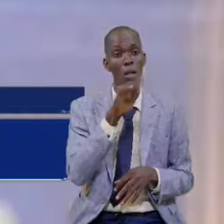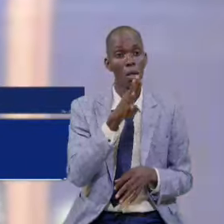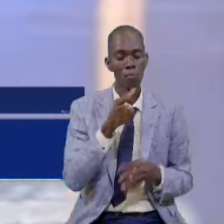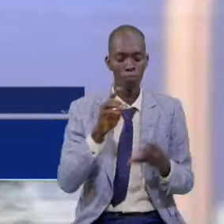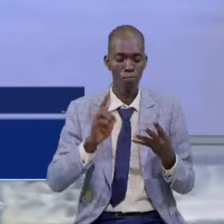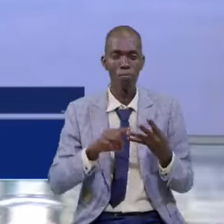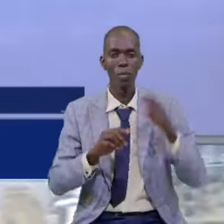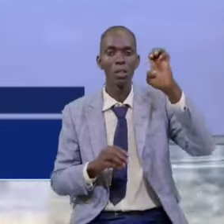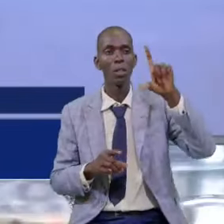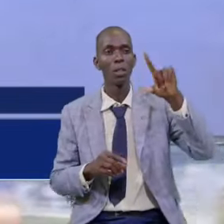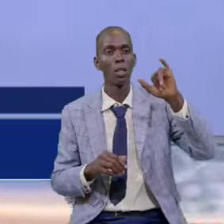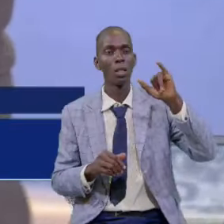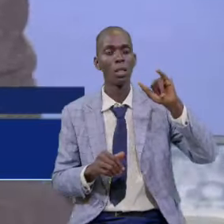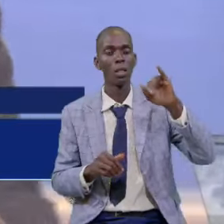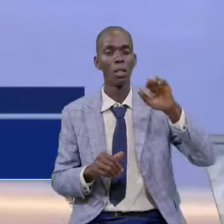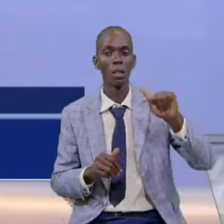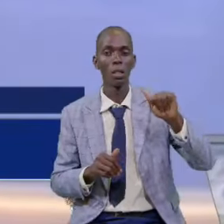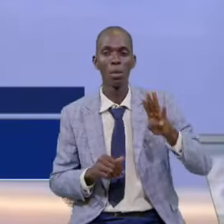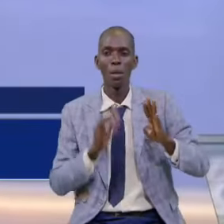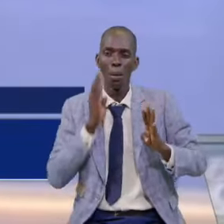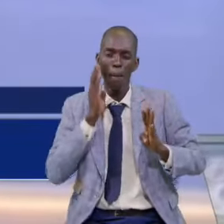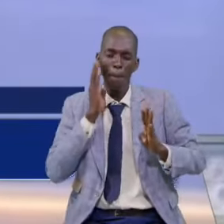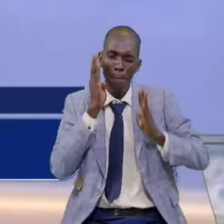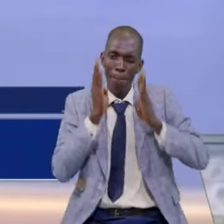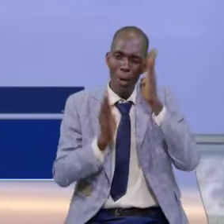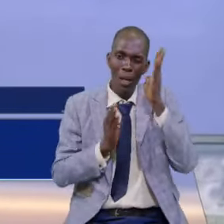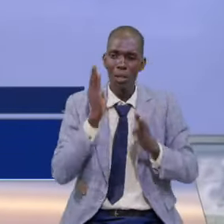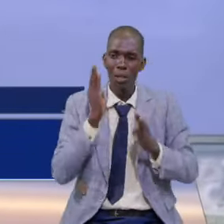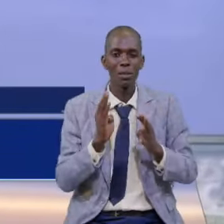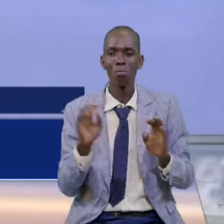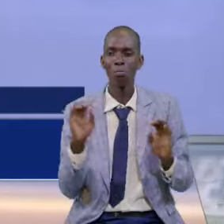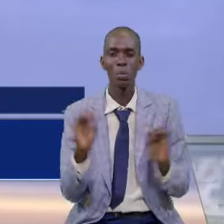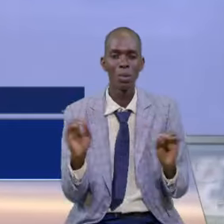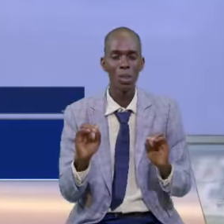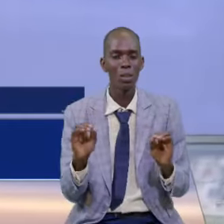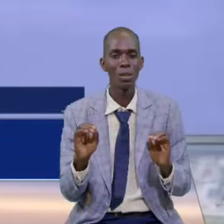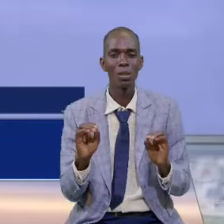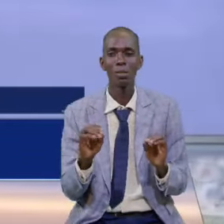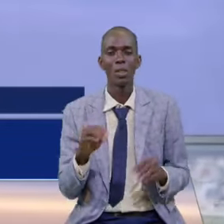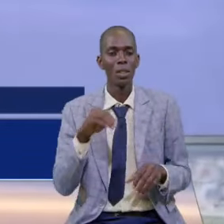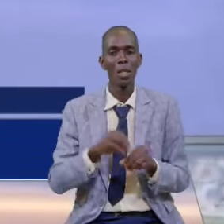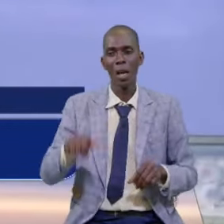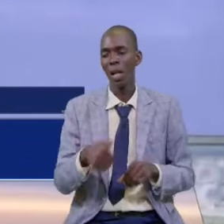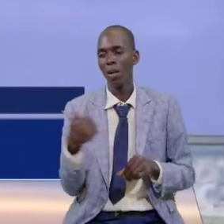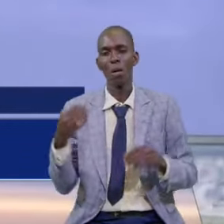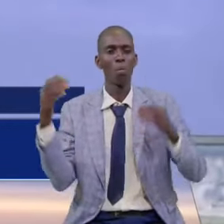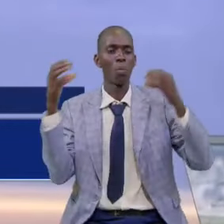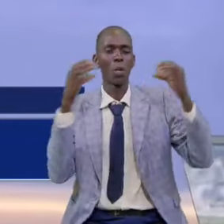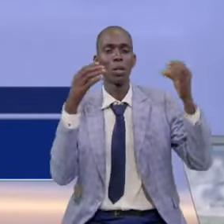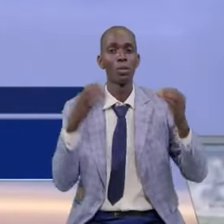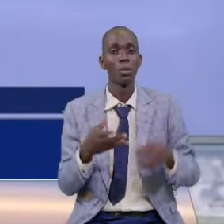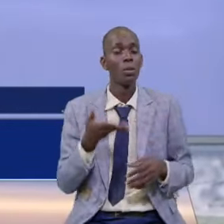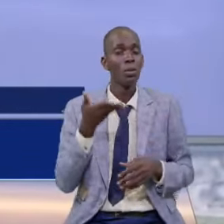in another battle. You know, when you are concerned about the local battle, there's no way you can